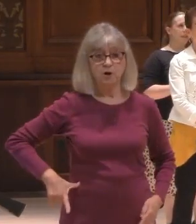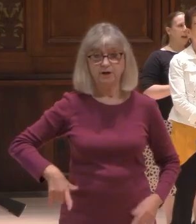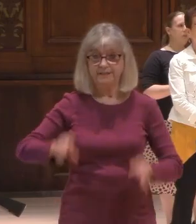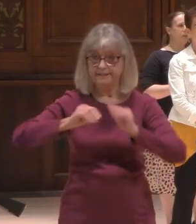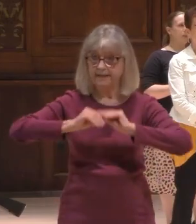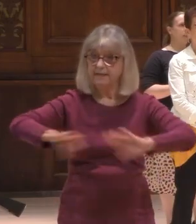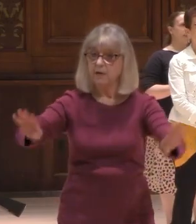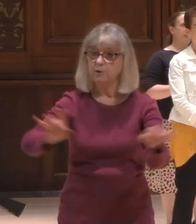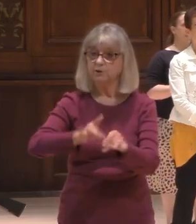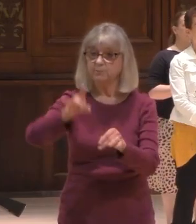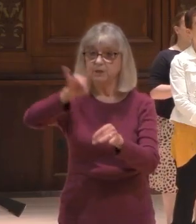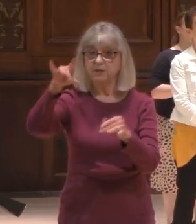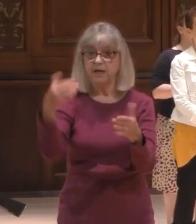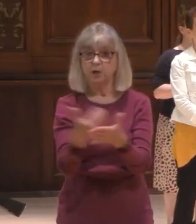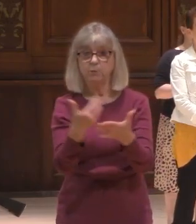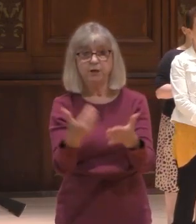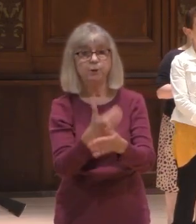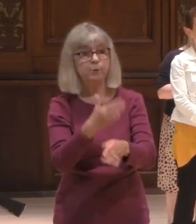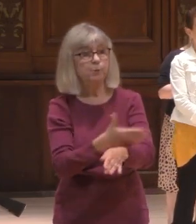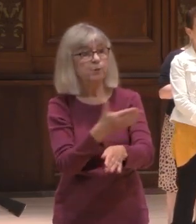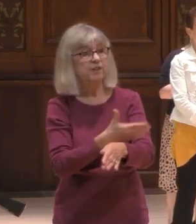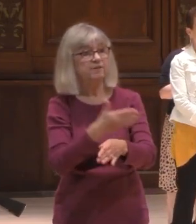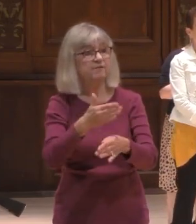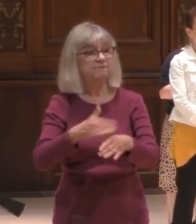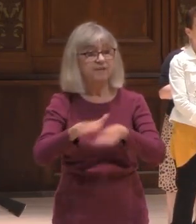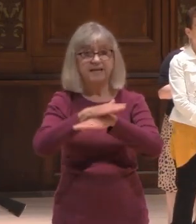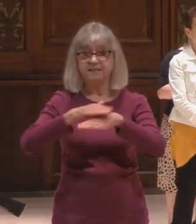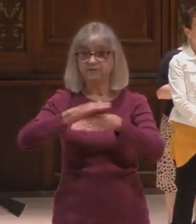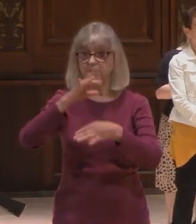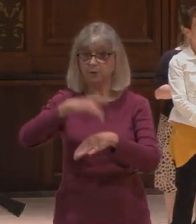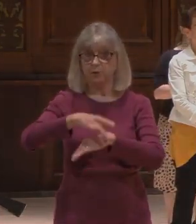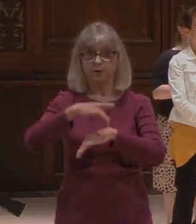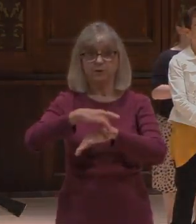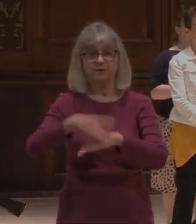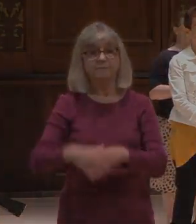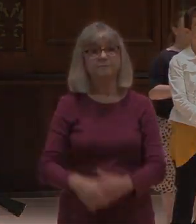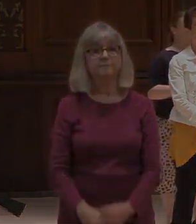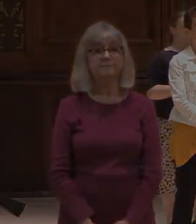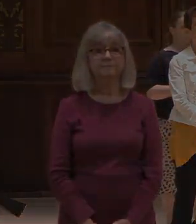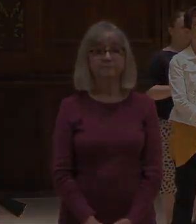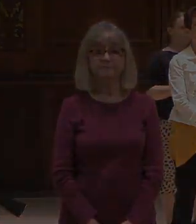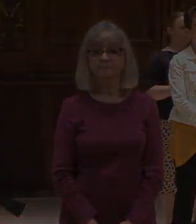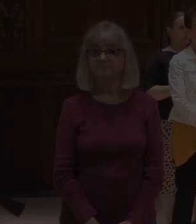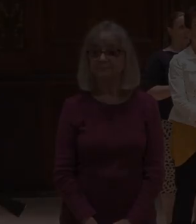send out your Spirit and renew the face of the earth.